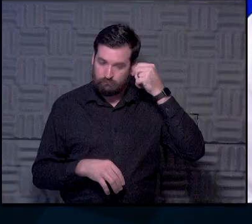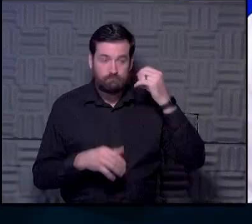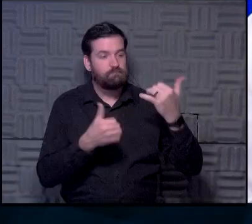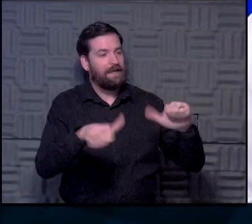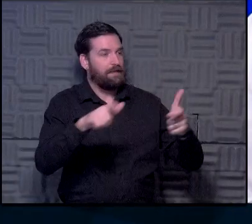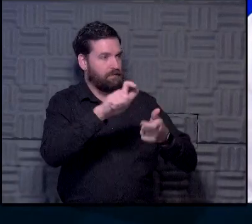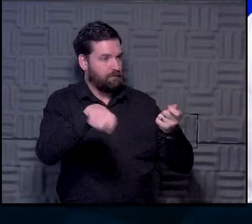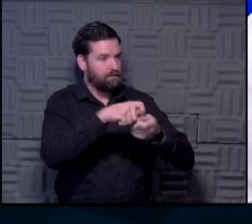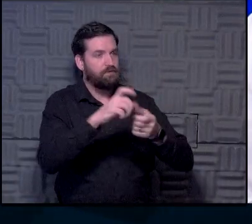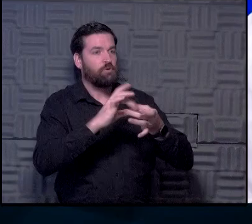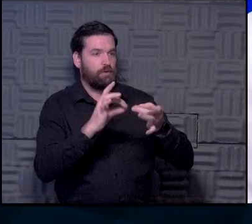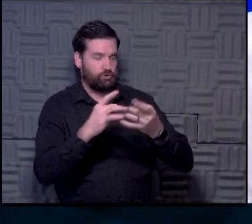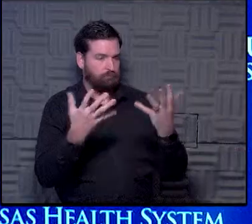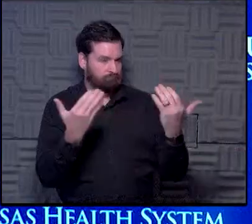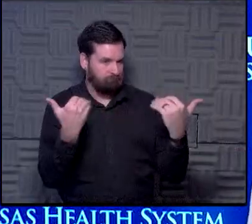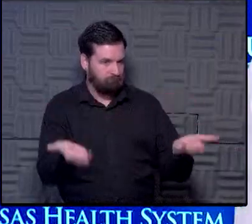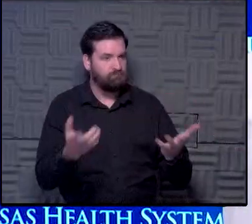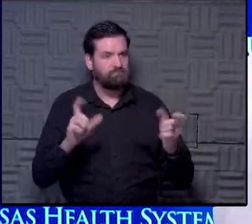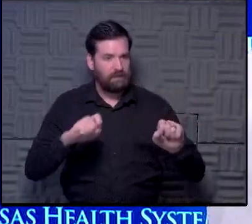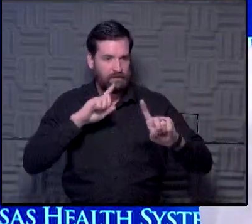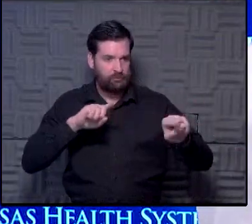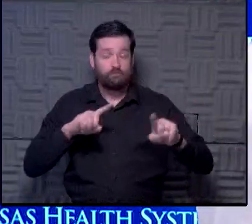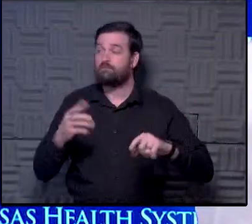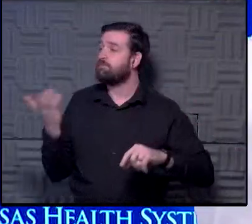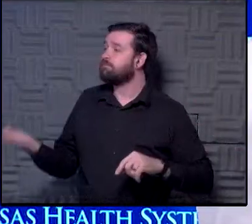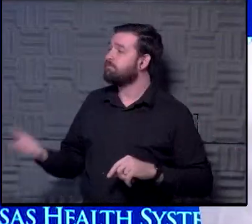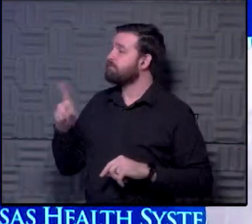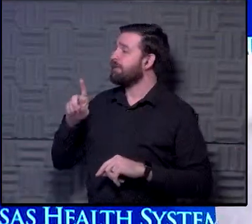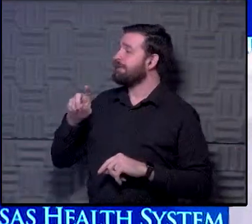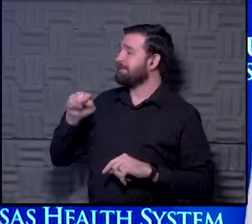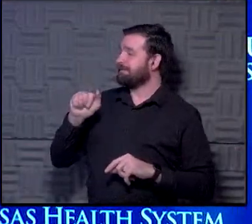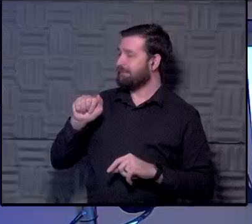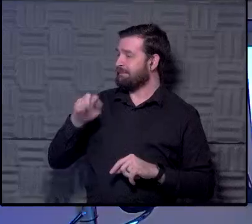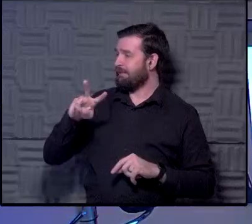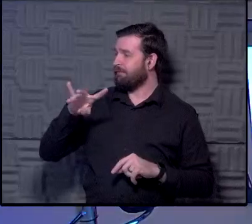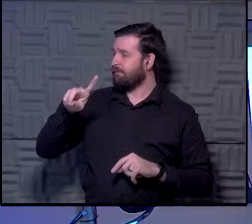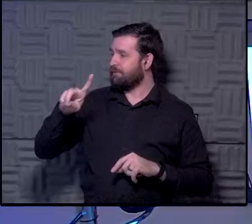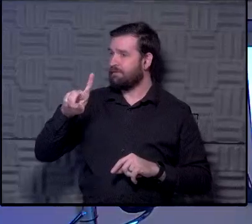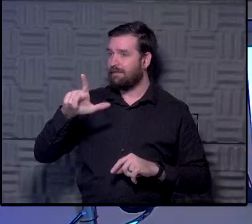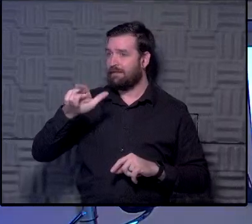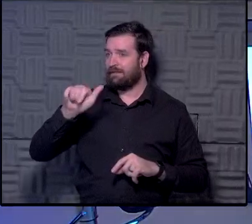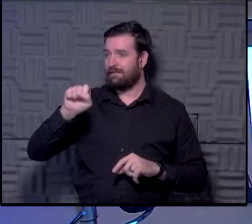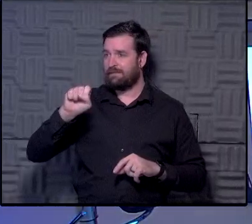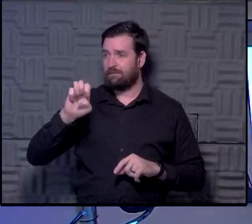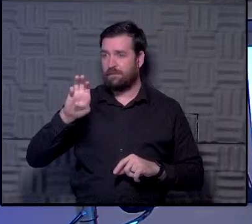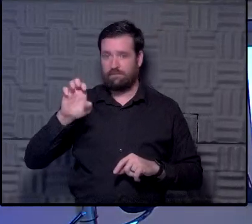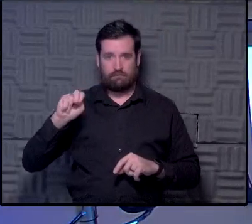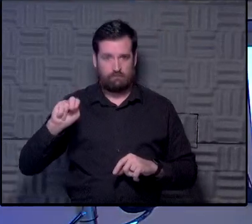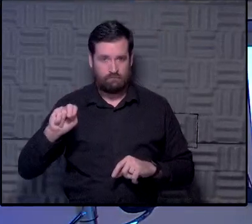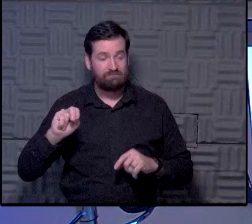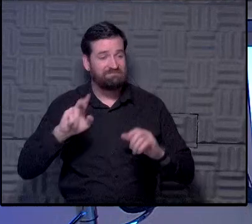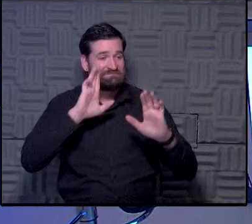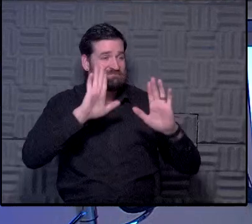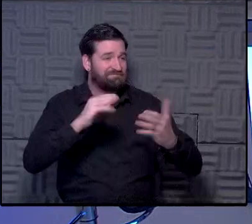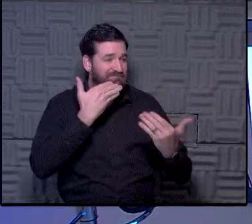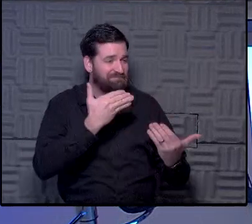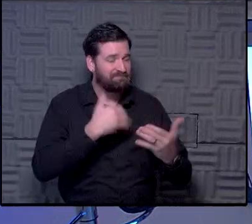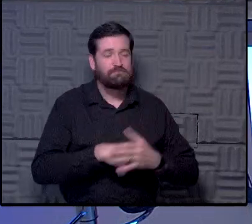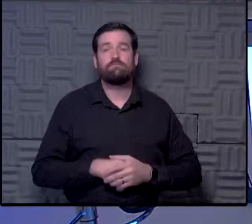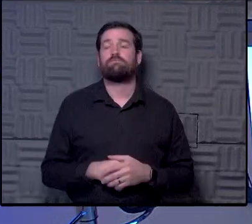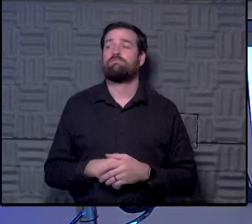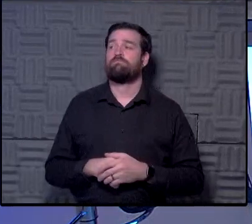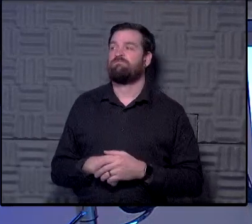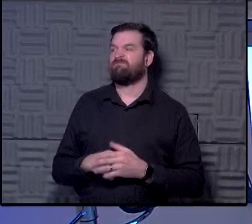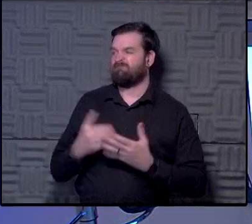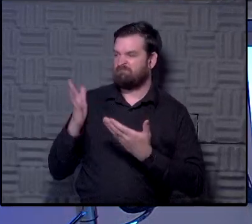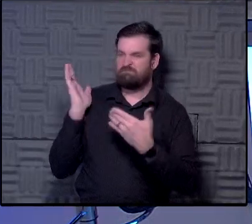will circle back. Thank you. Let me thank you for that. Let me turn to David Lisbon. David, hey. How are you? Good. Doctor. All right. So early on, you brought